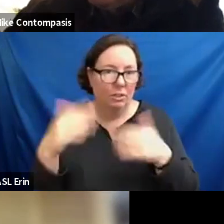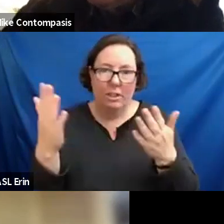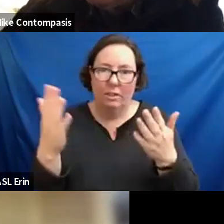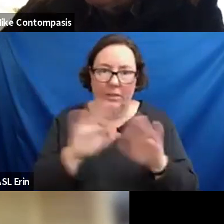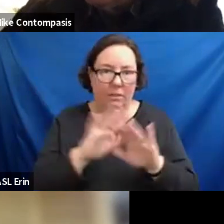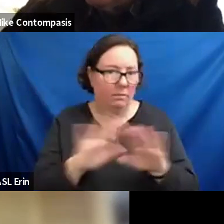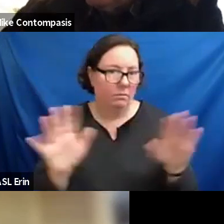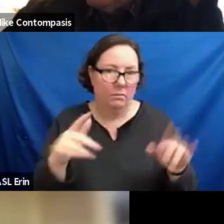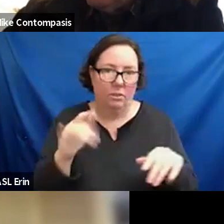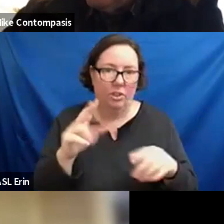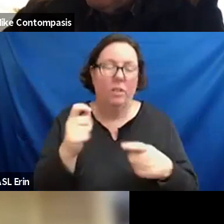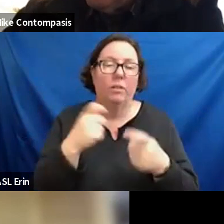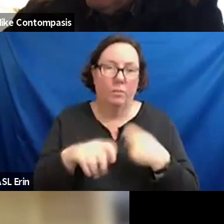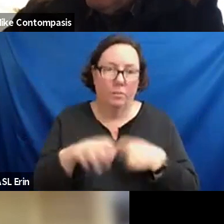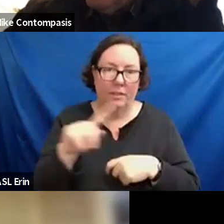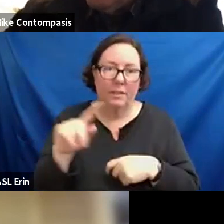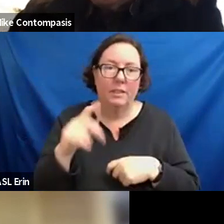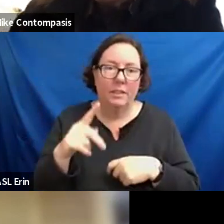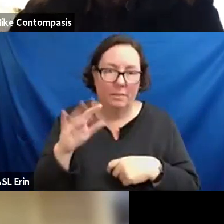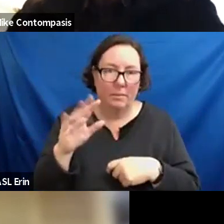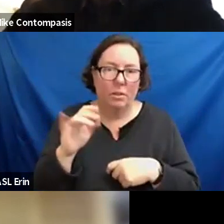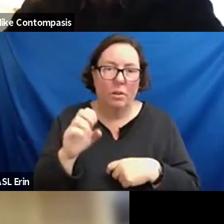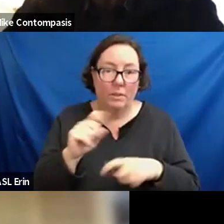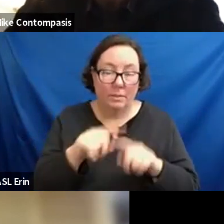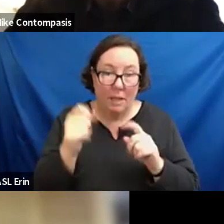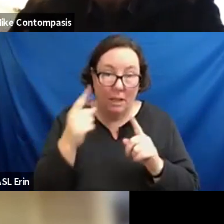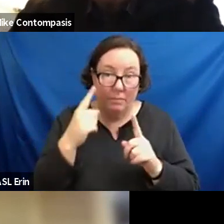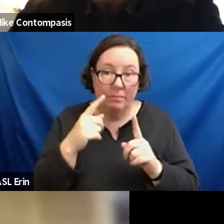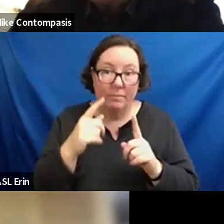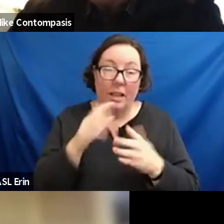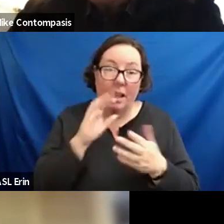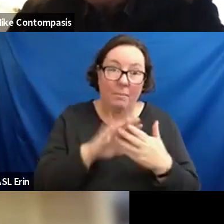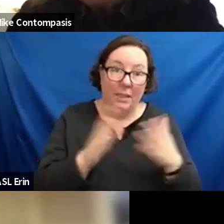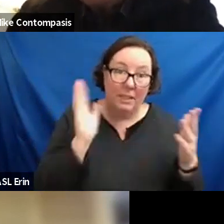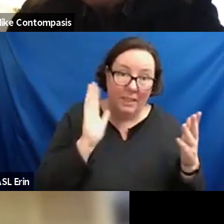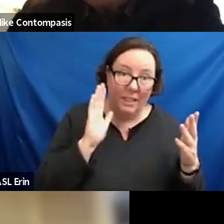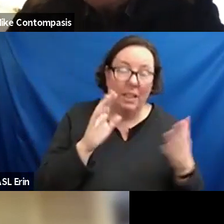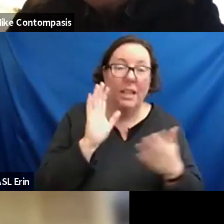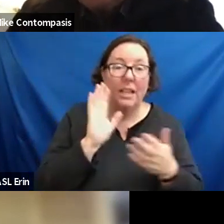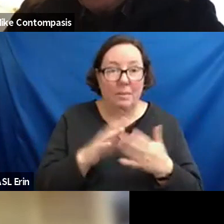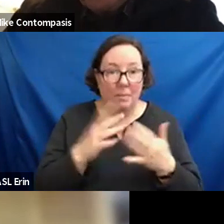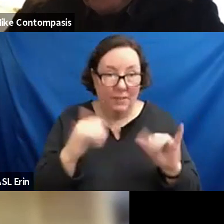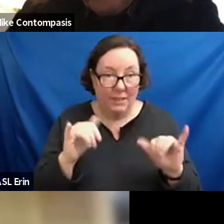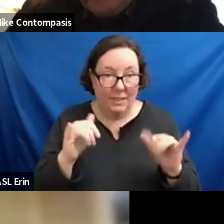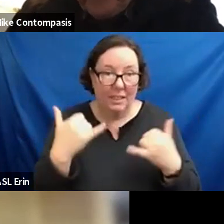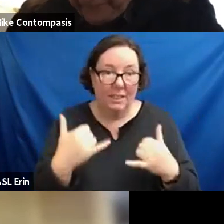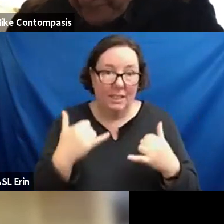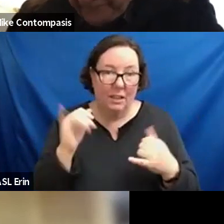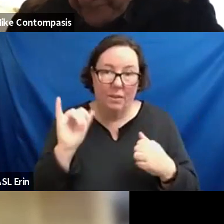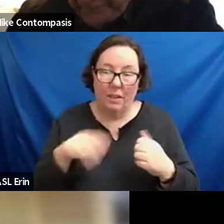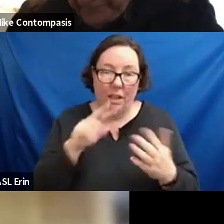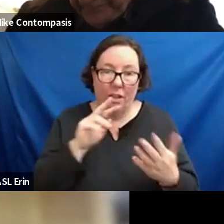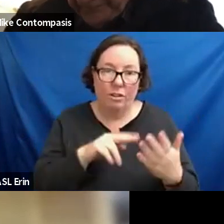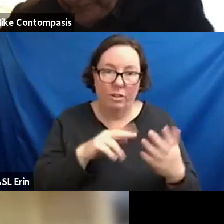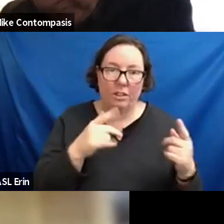voted on. That said, I believed then, and I still believe now, that looking